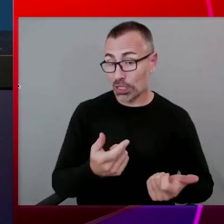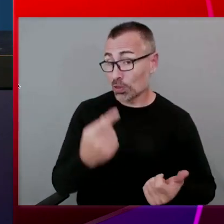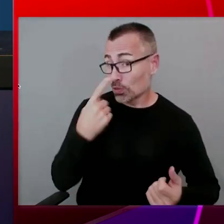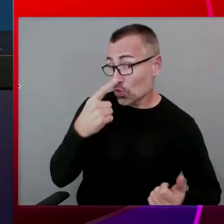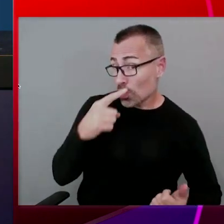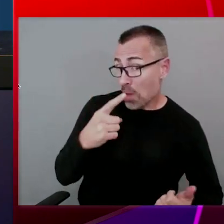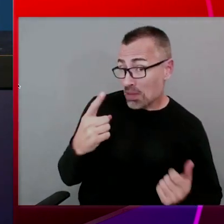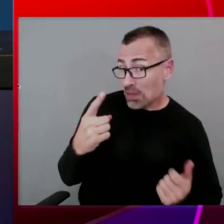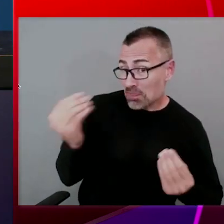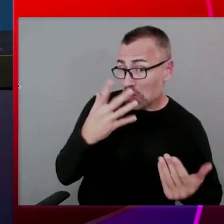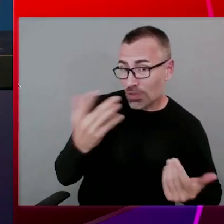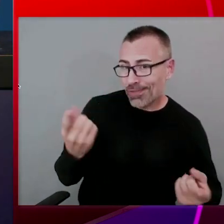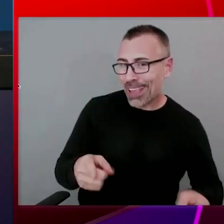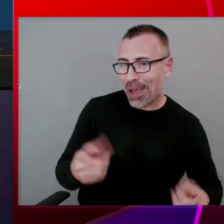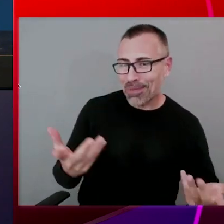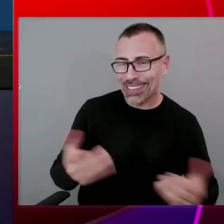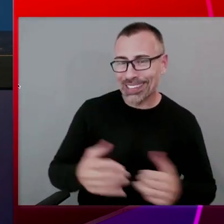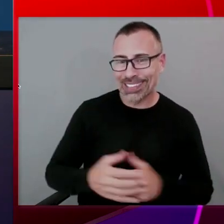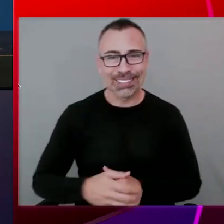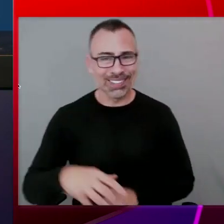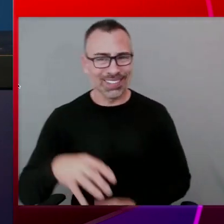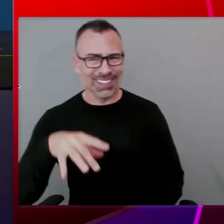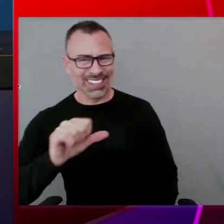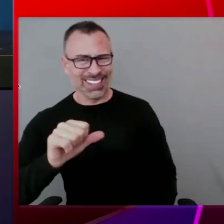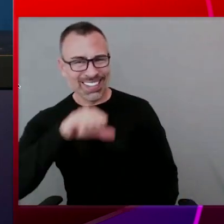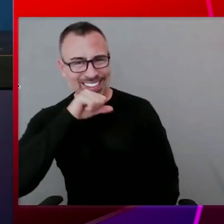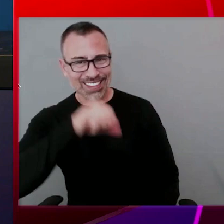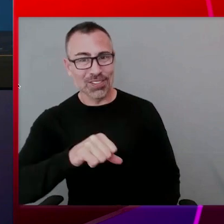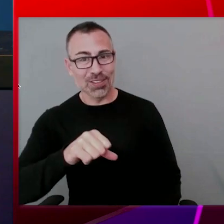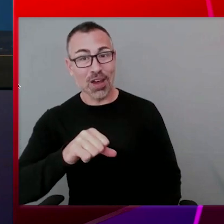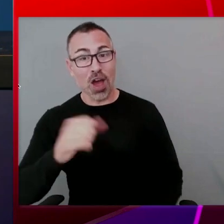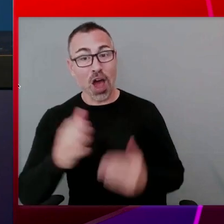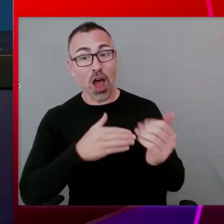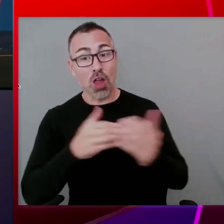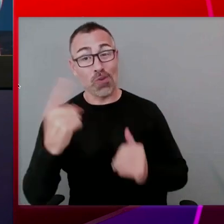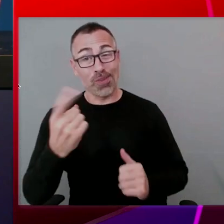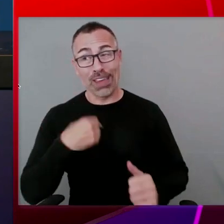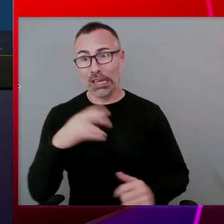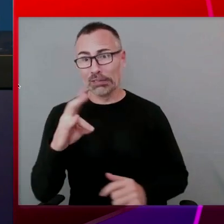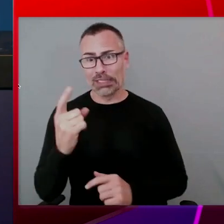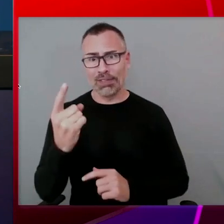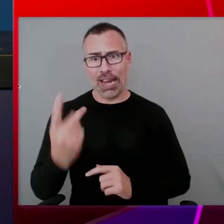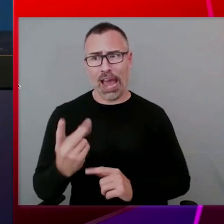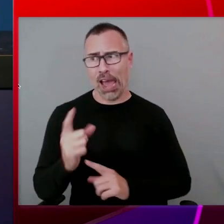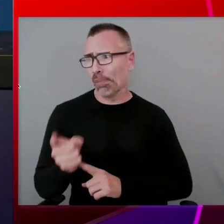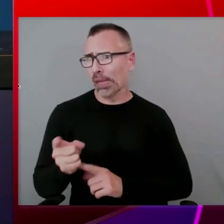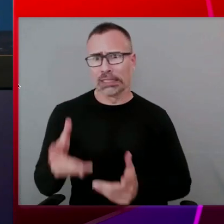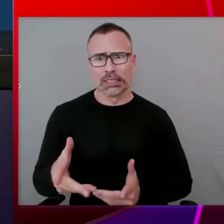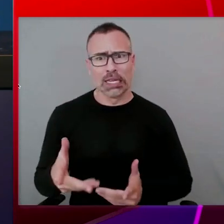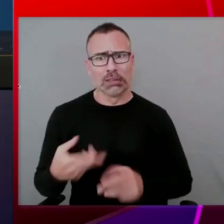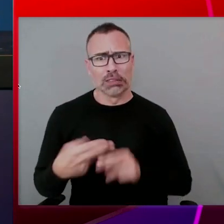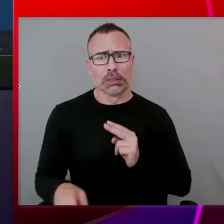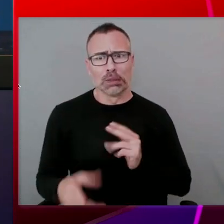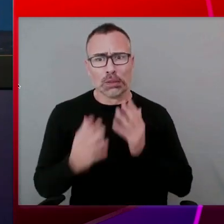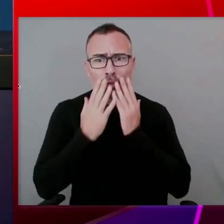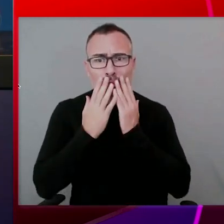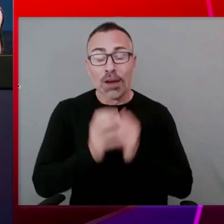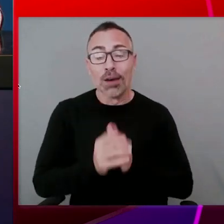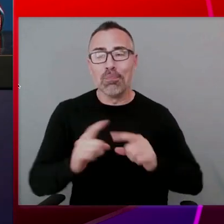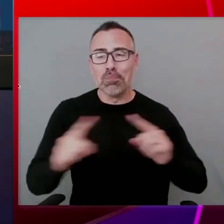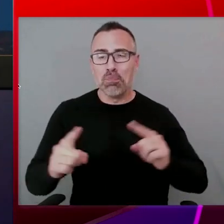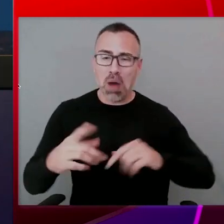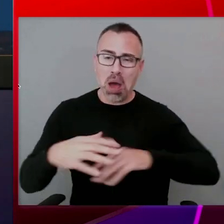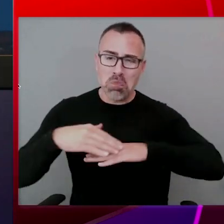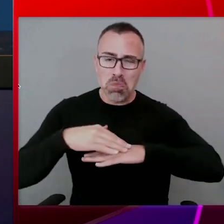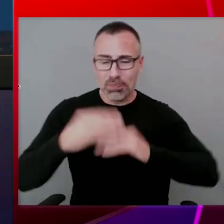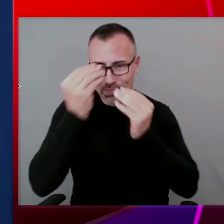been doing? Oh, I'd love to, although we only have 7.5 minutes left. So I'll give you a tip of the iceberg. Yeah. We've got a portfolio